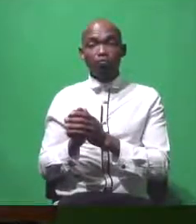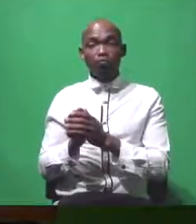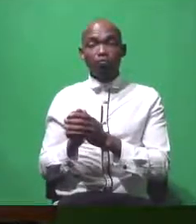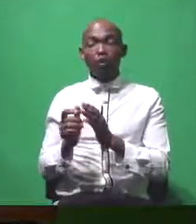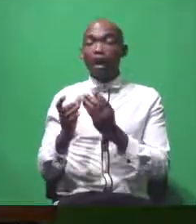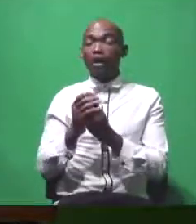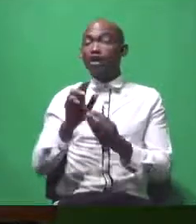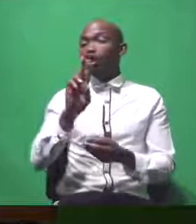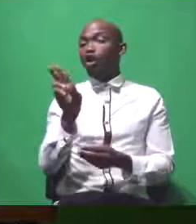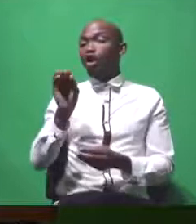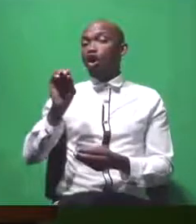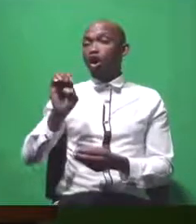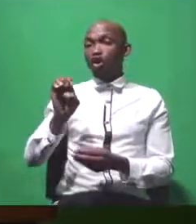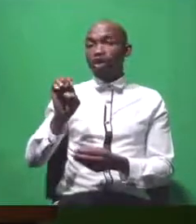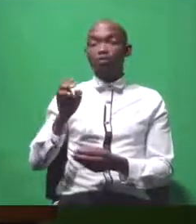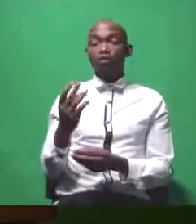hoy.